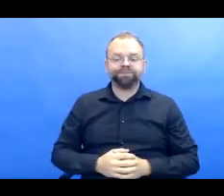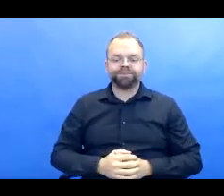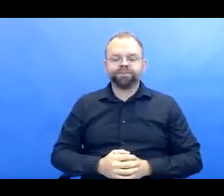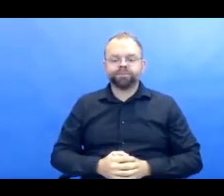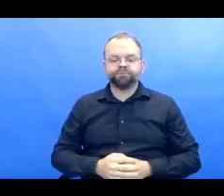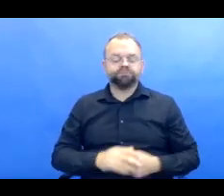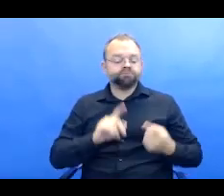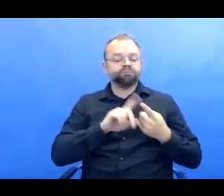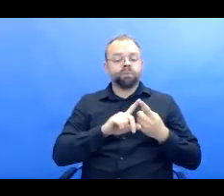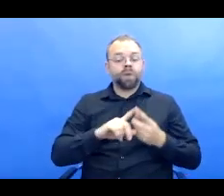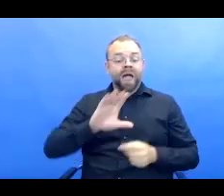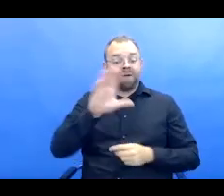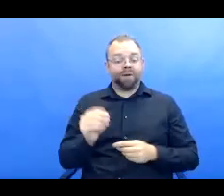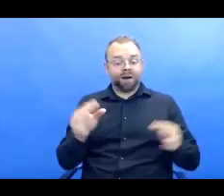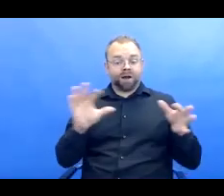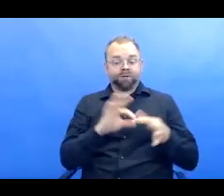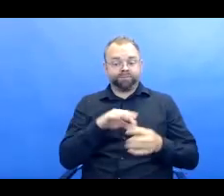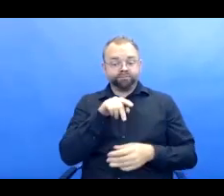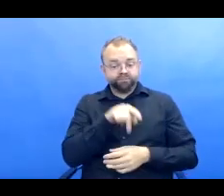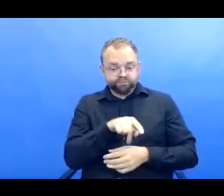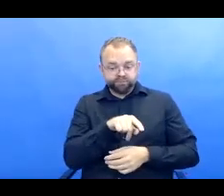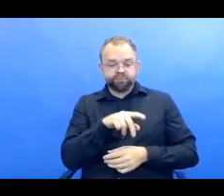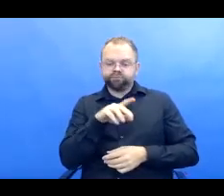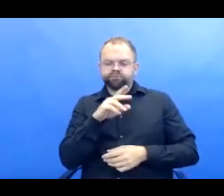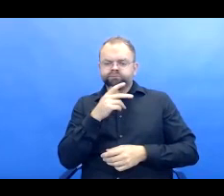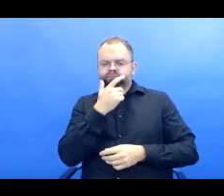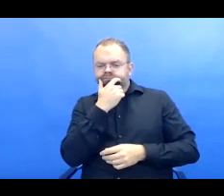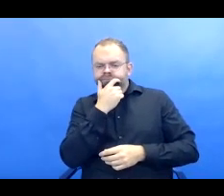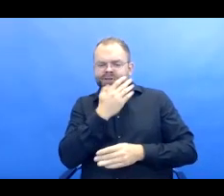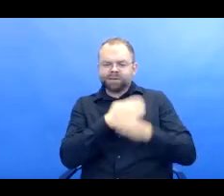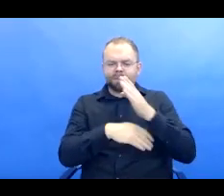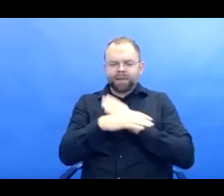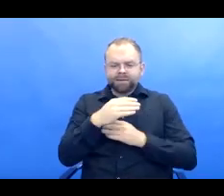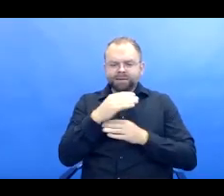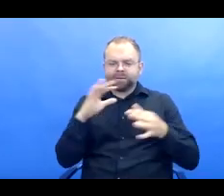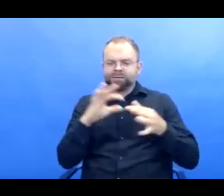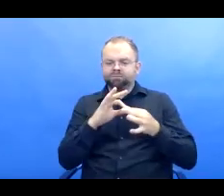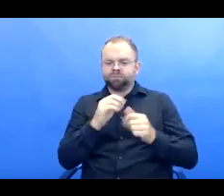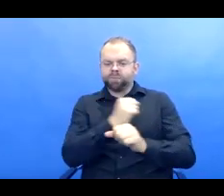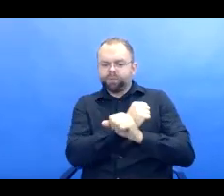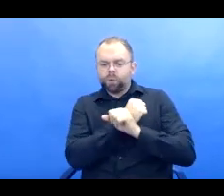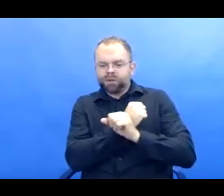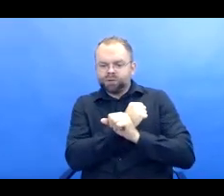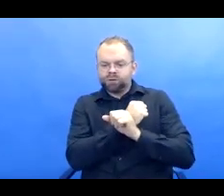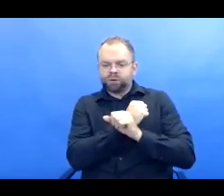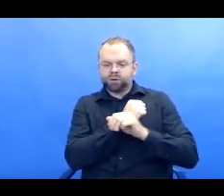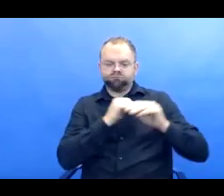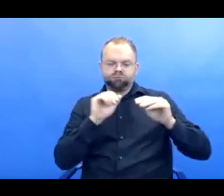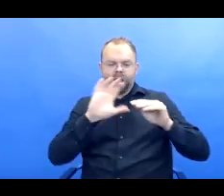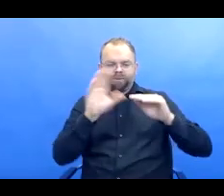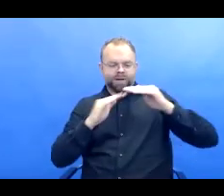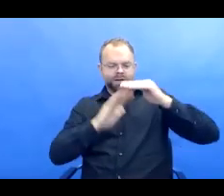have disability registry. They target the household and not the individual, and most of them are poverty